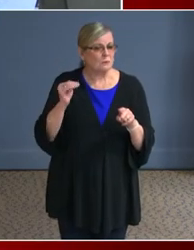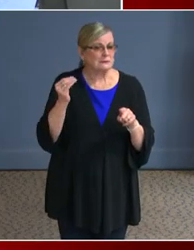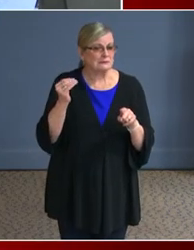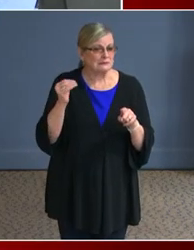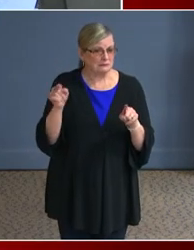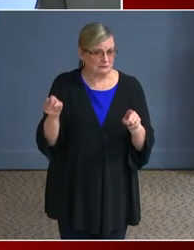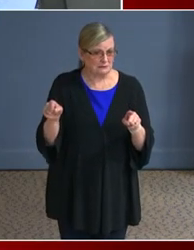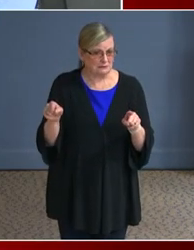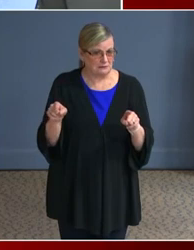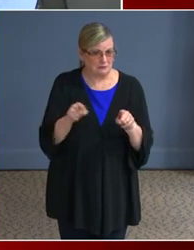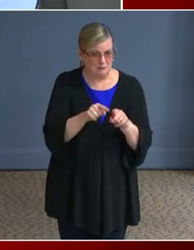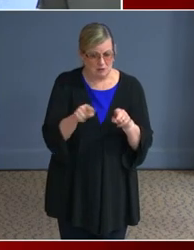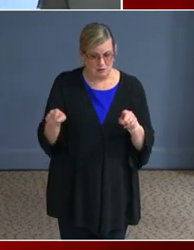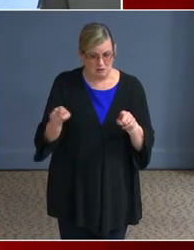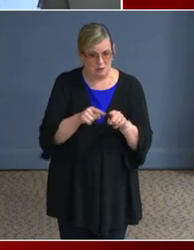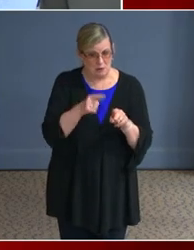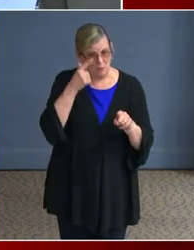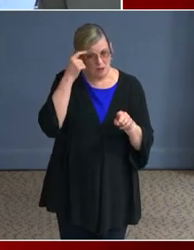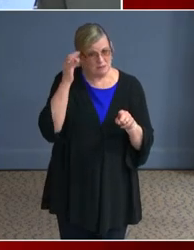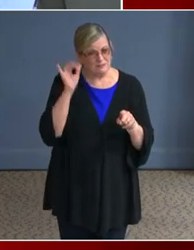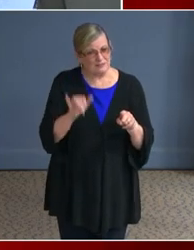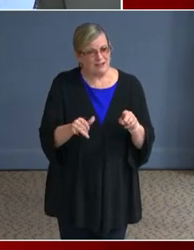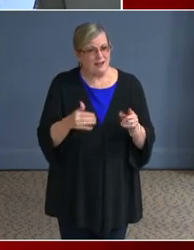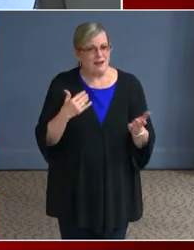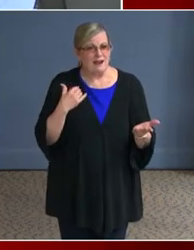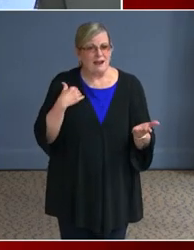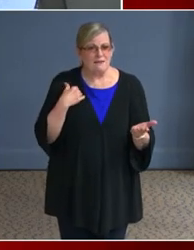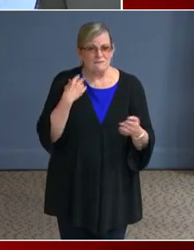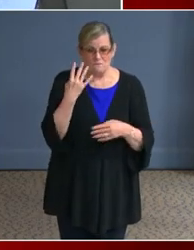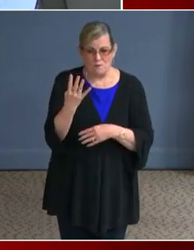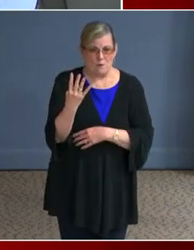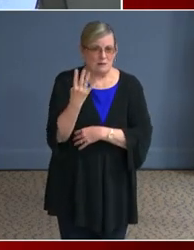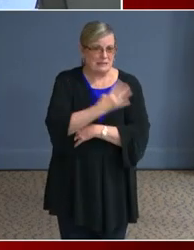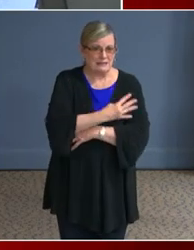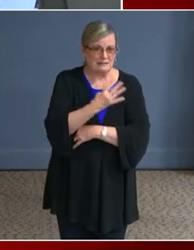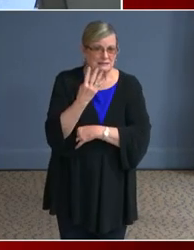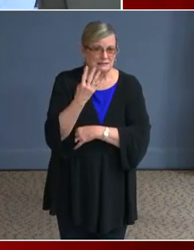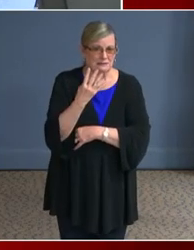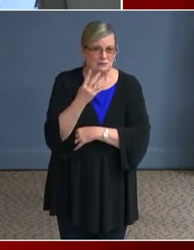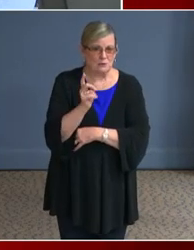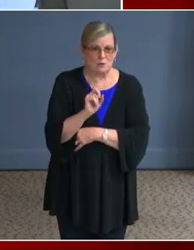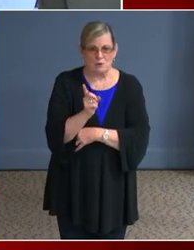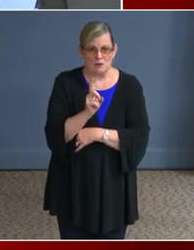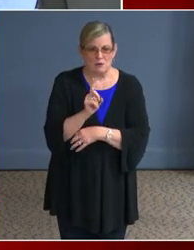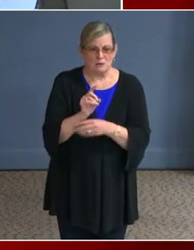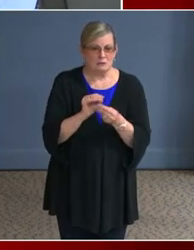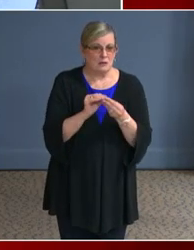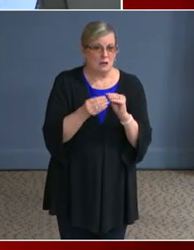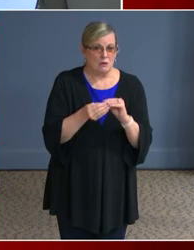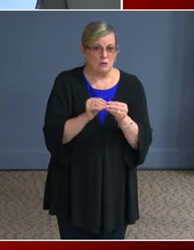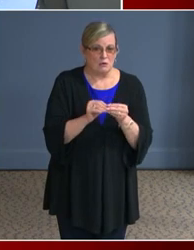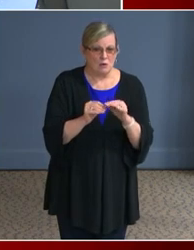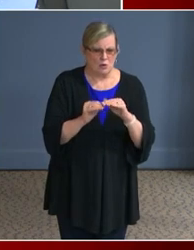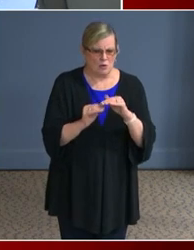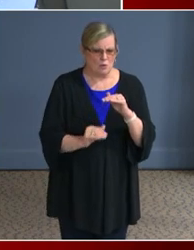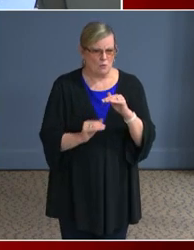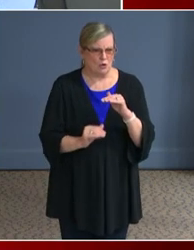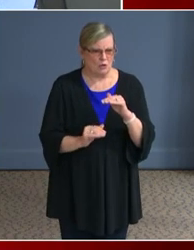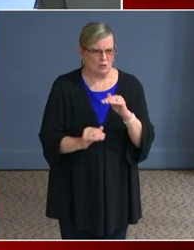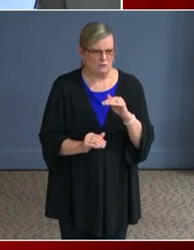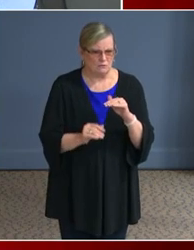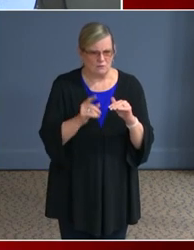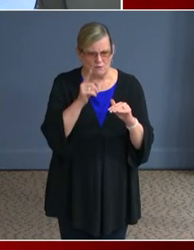Because of that, what you have is essentially 4 days where numbers were lower, artificially